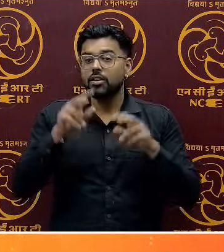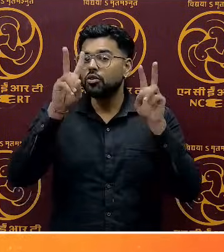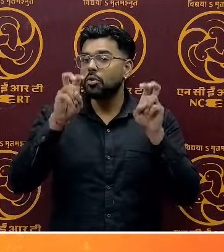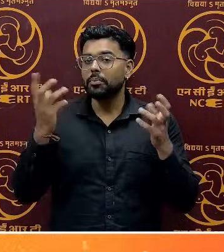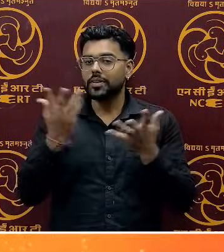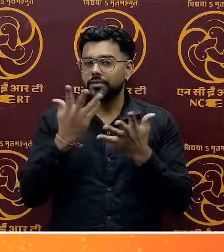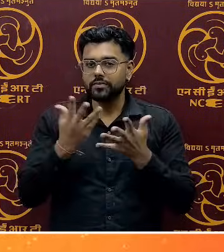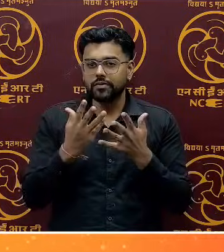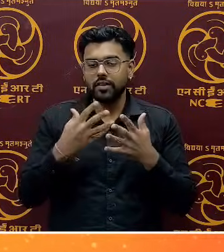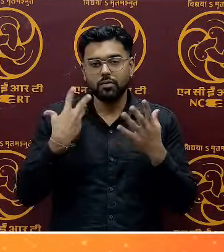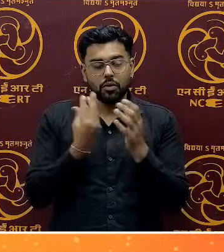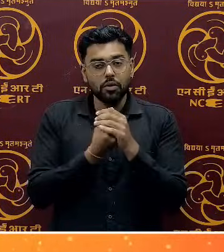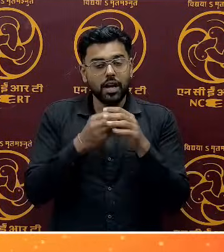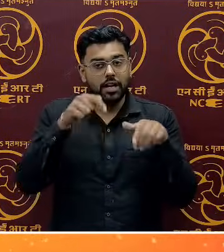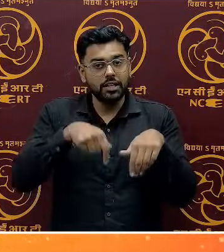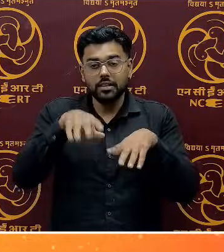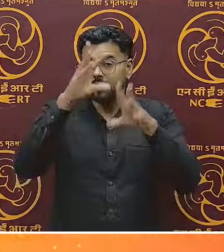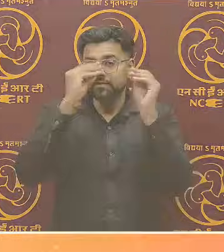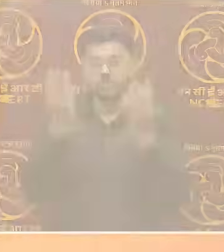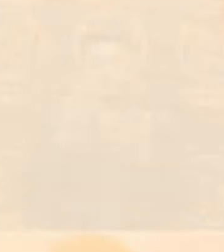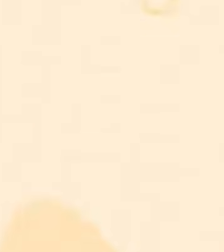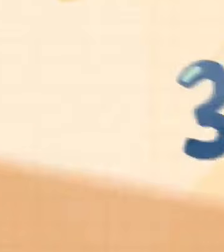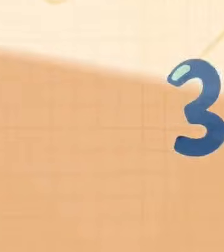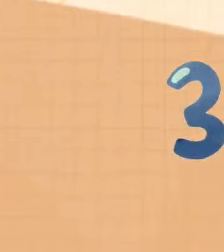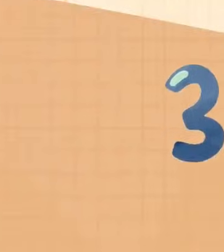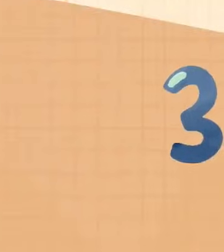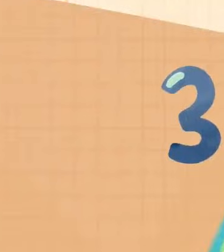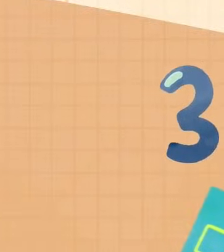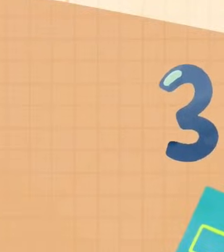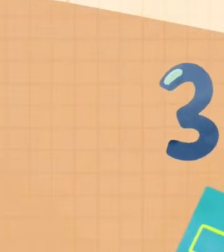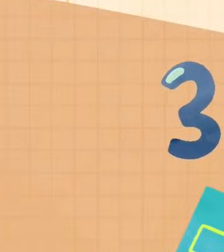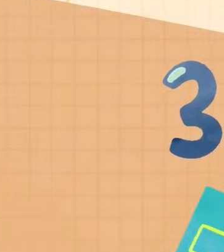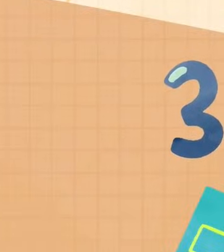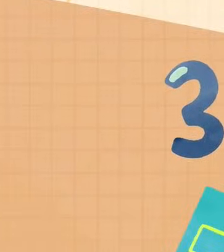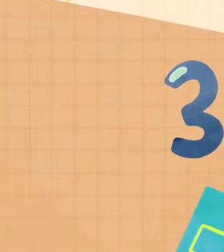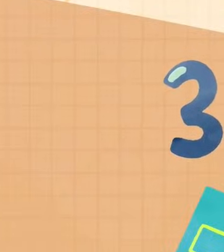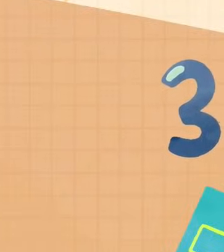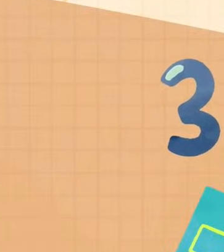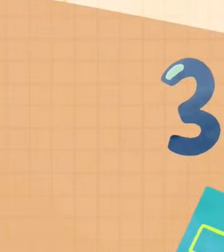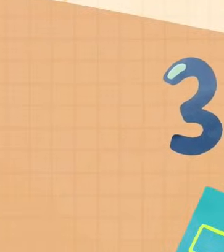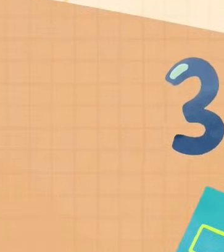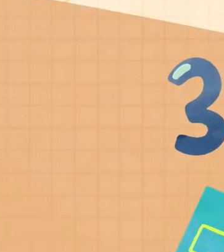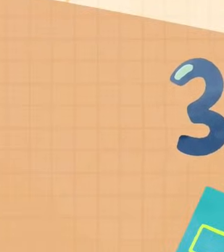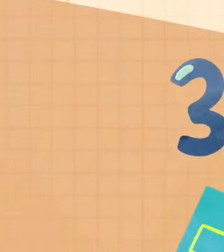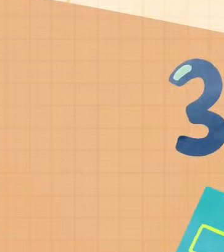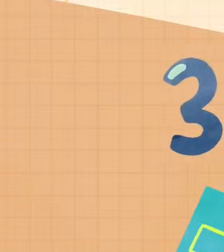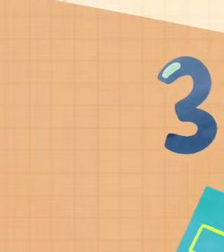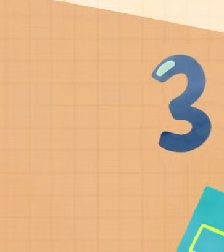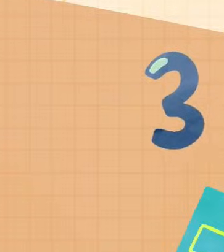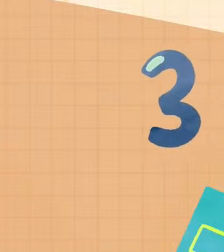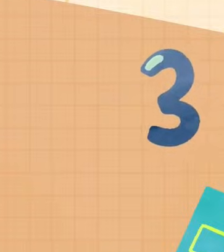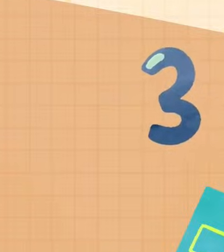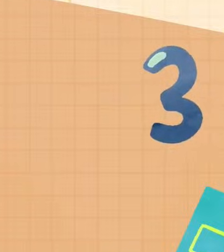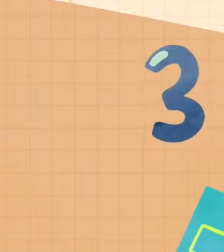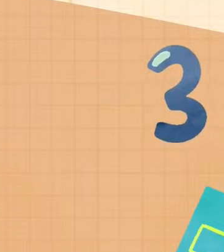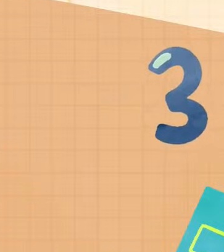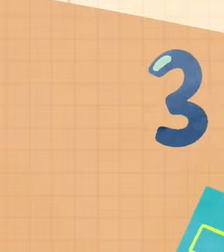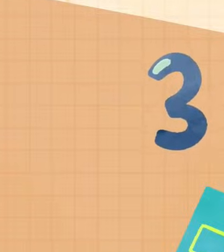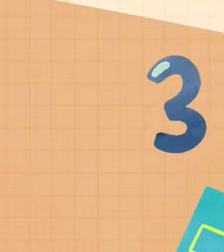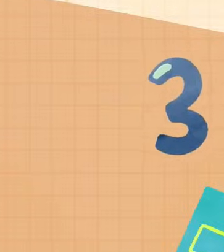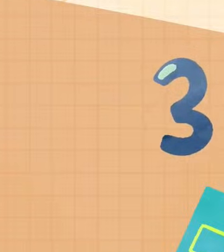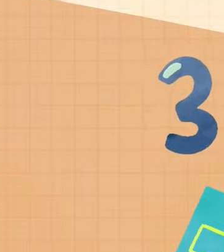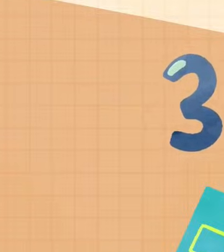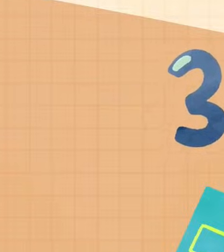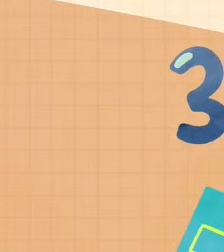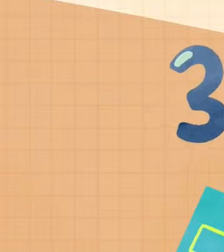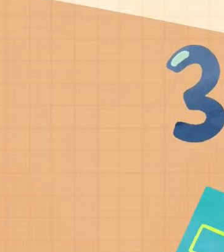topic we are taking up is Prime Time Part 3. Part 3 means today we will be focusing on the third part